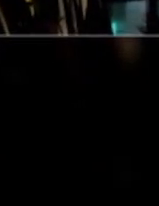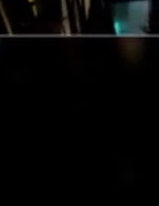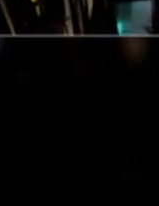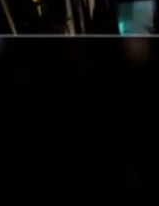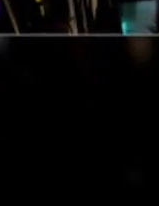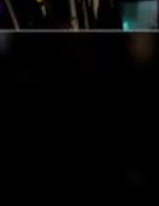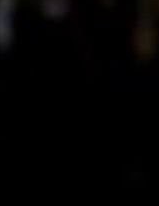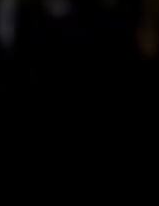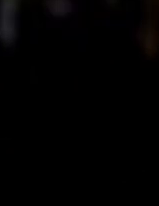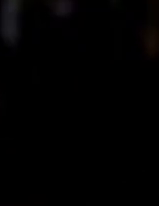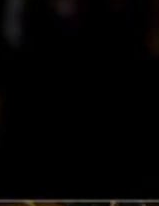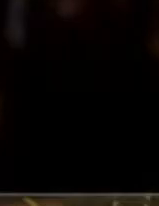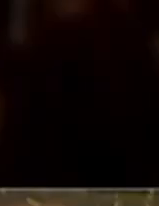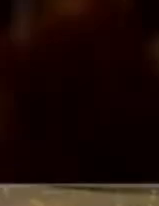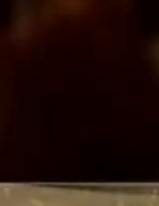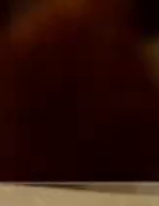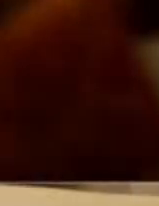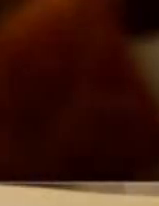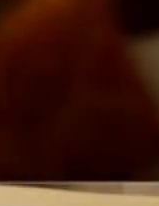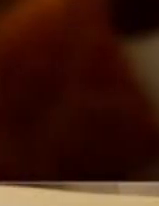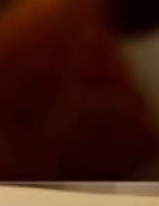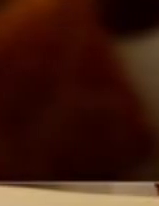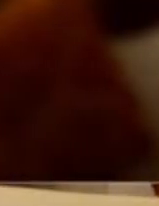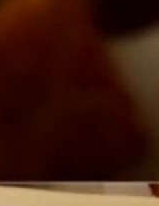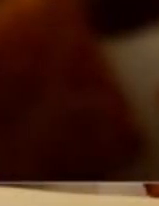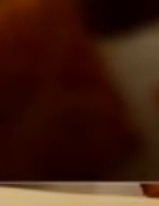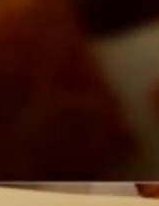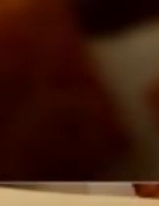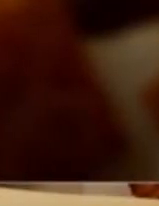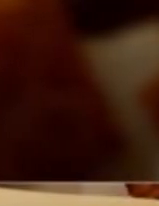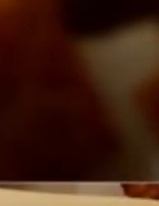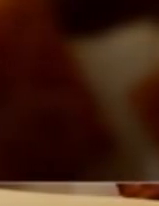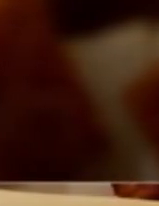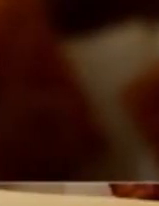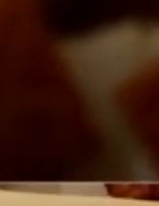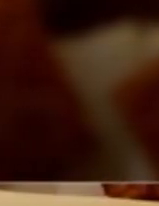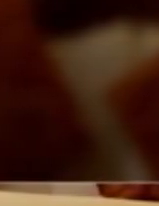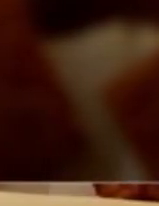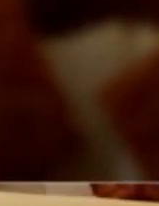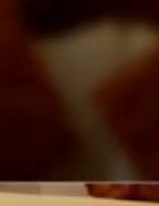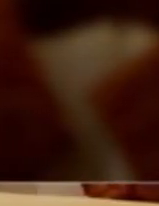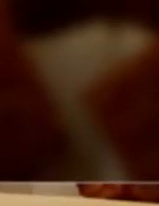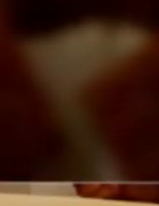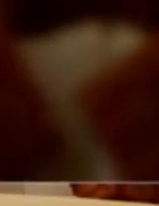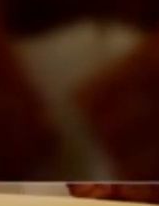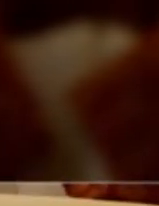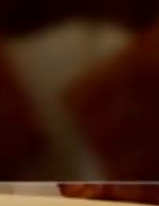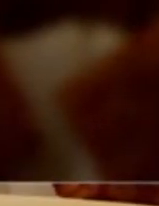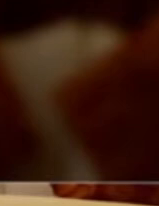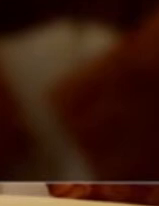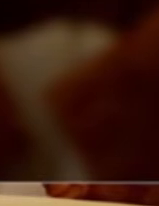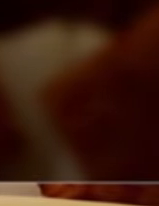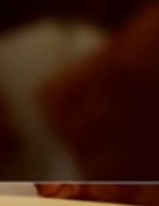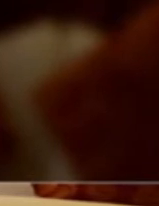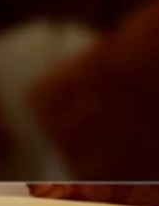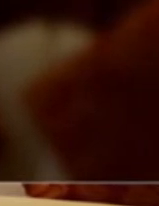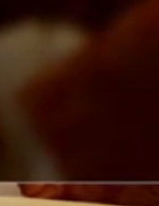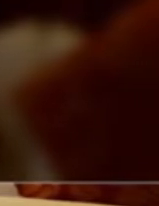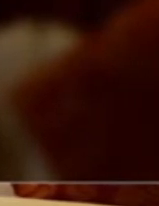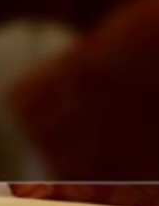for reservations. Ssonko Hotels, luxury redefined.